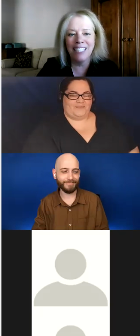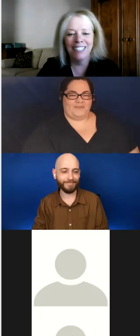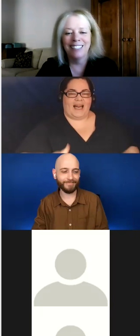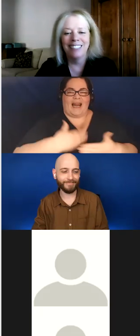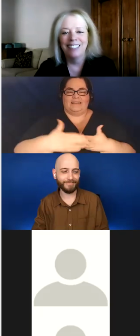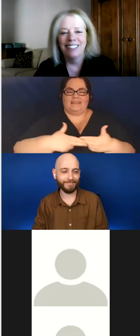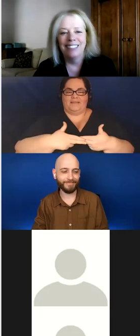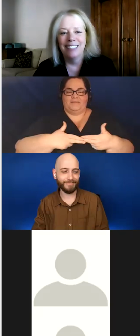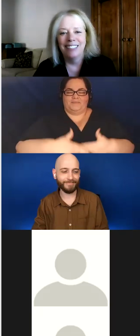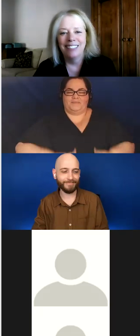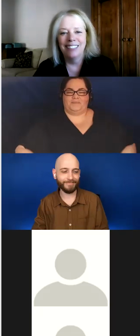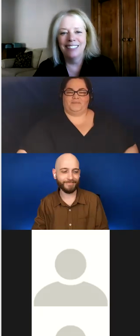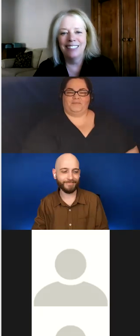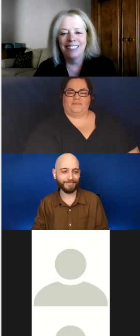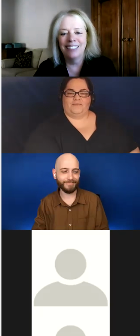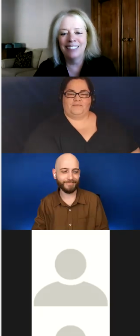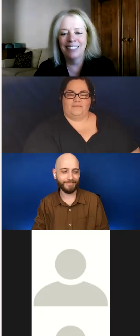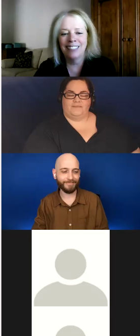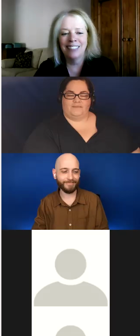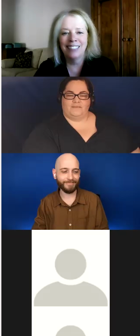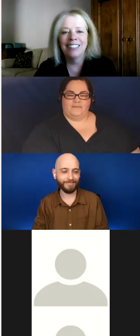slide, please.